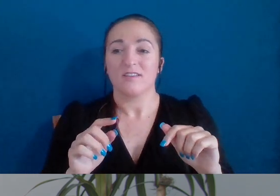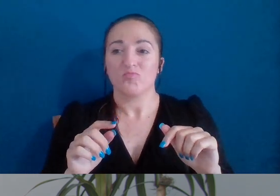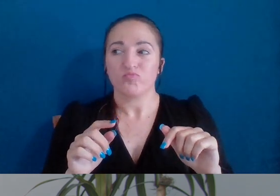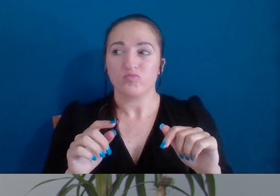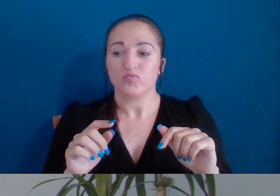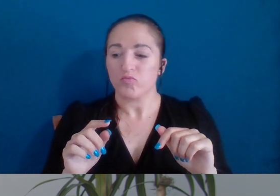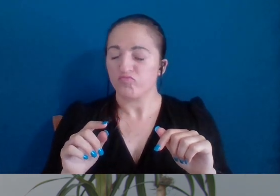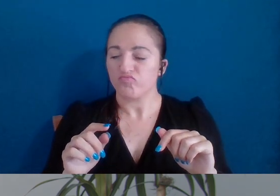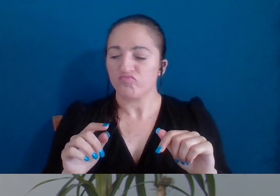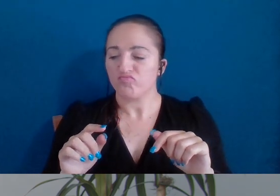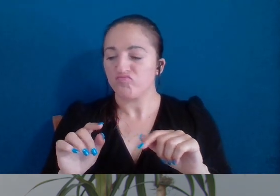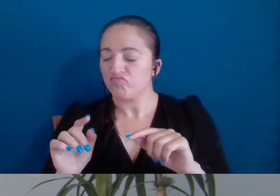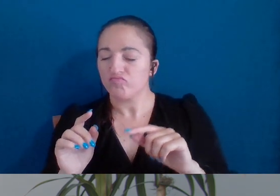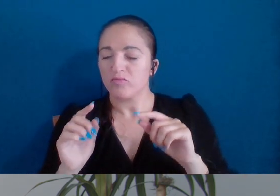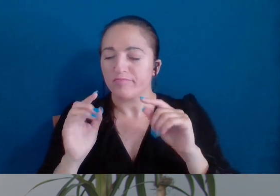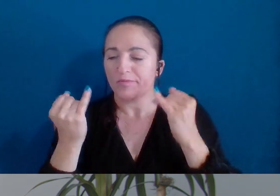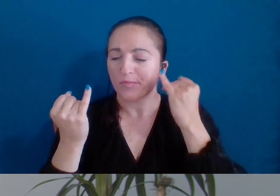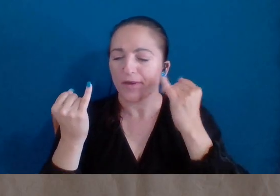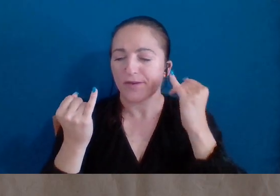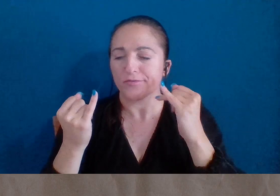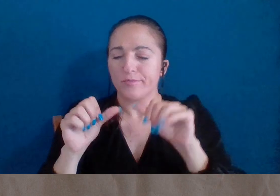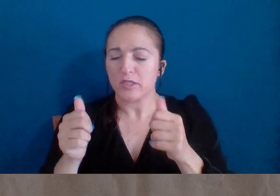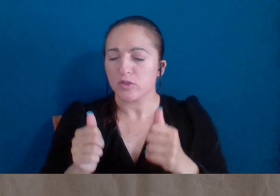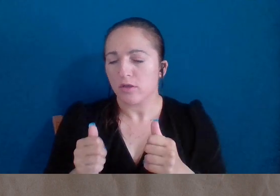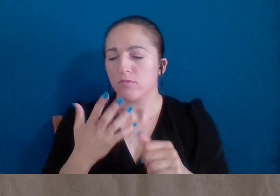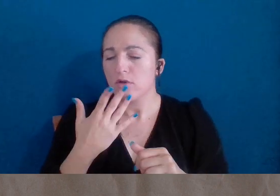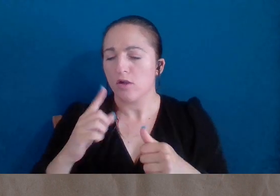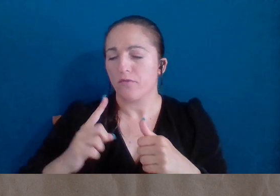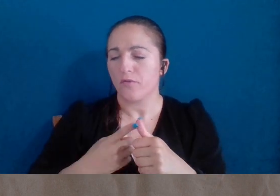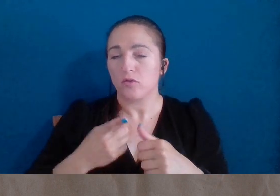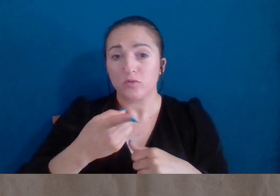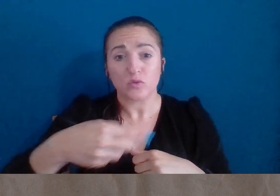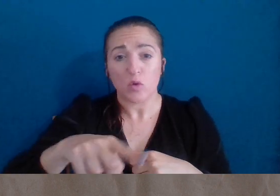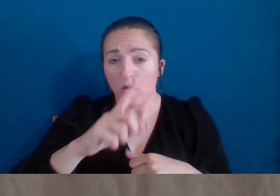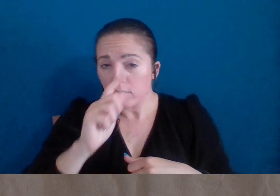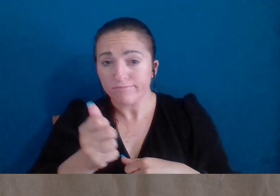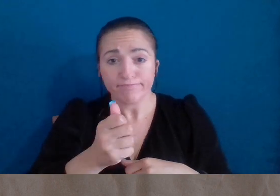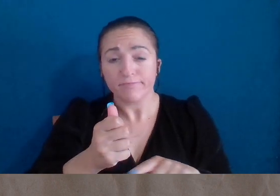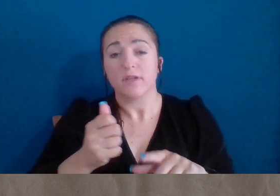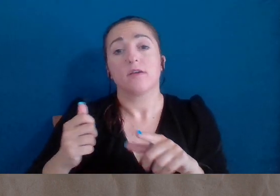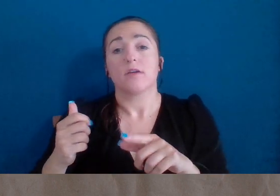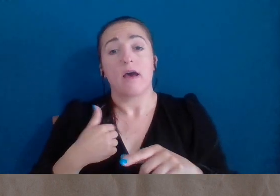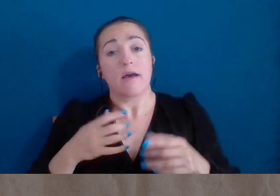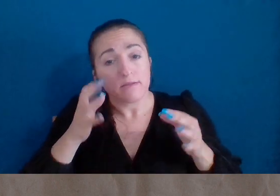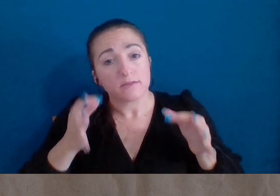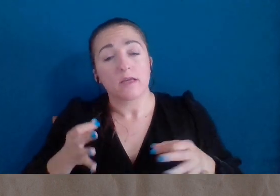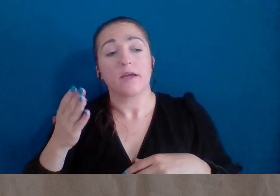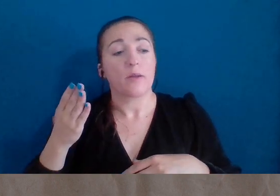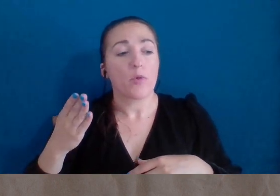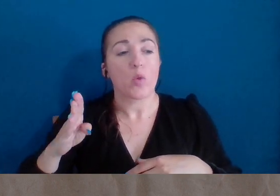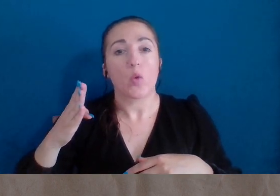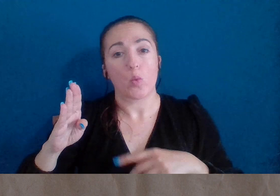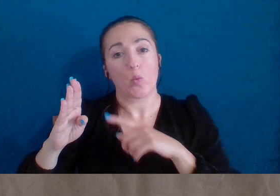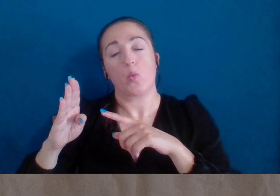like long blue rectangle. And I'm gonna focus on this one corner of the rectangle. And I'm